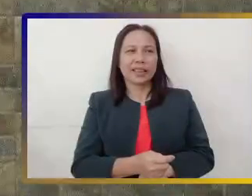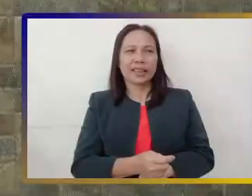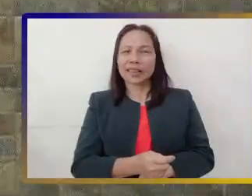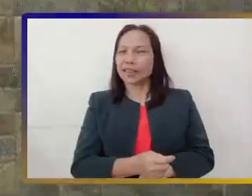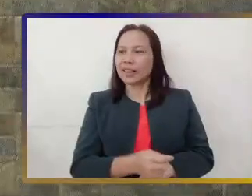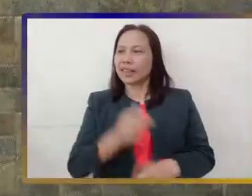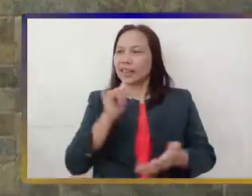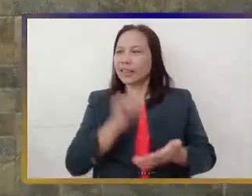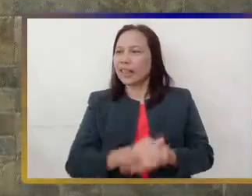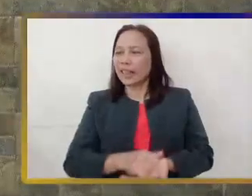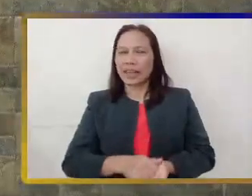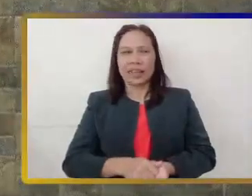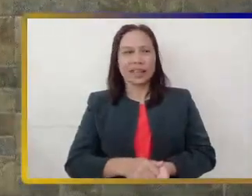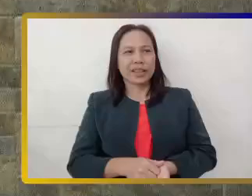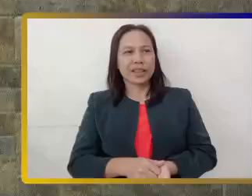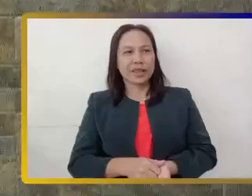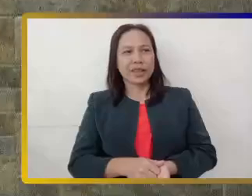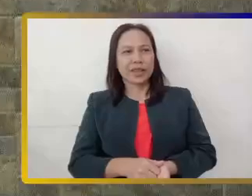sa